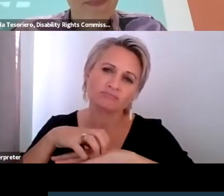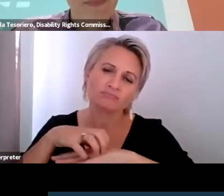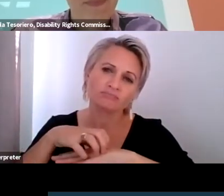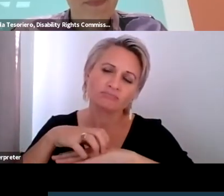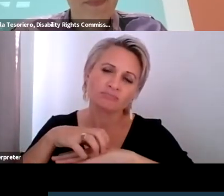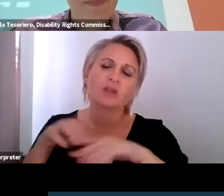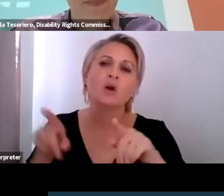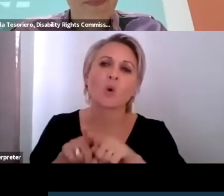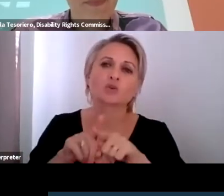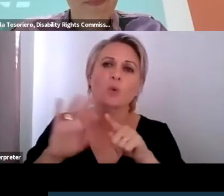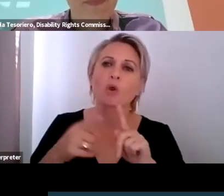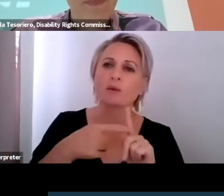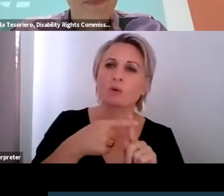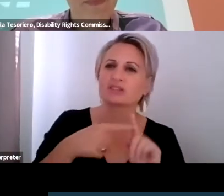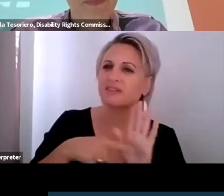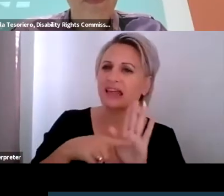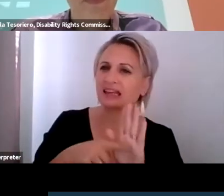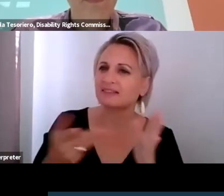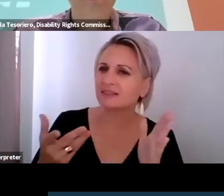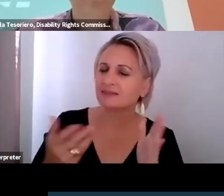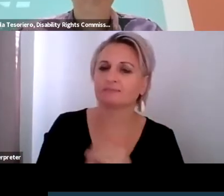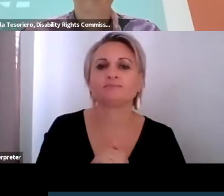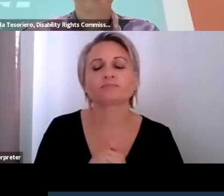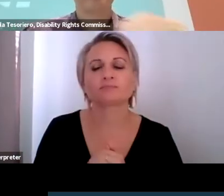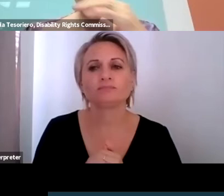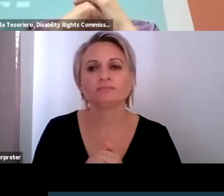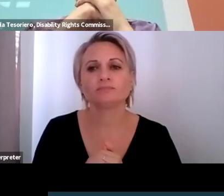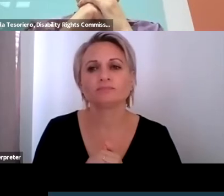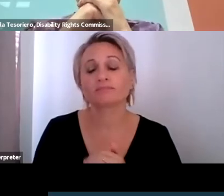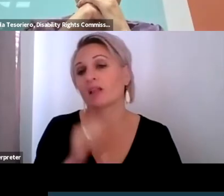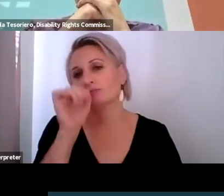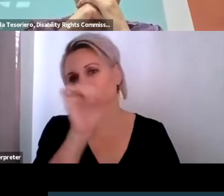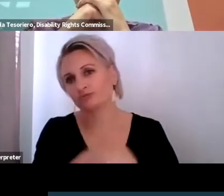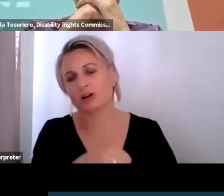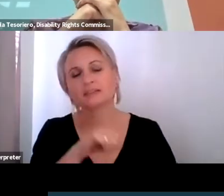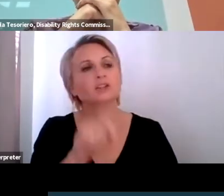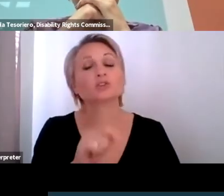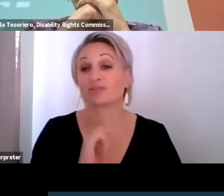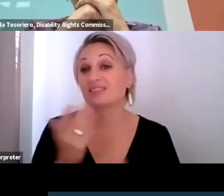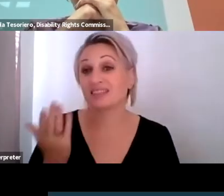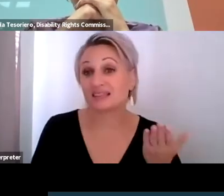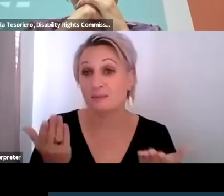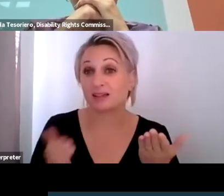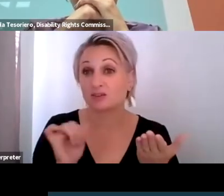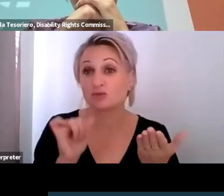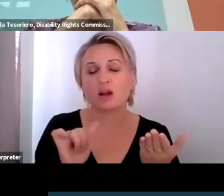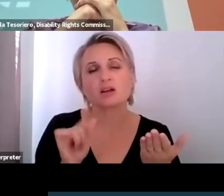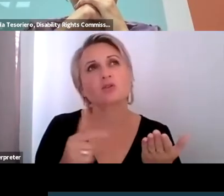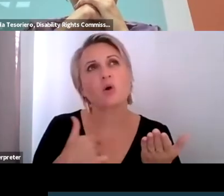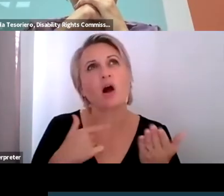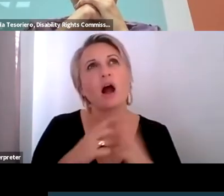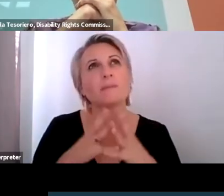what are the pros and cons there? Yes, so look, there's a balance, isn't there? So certainly a big advocate